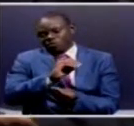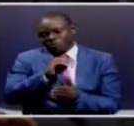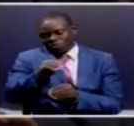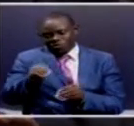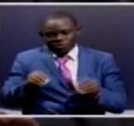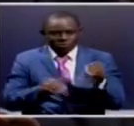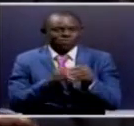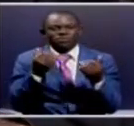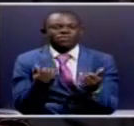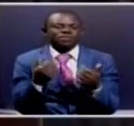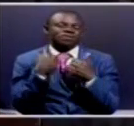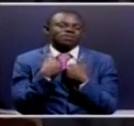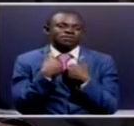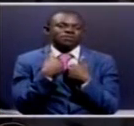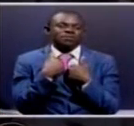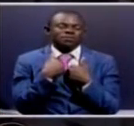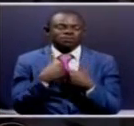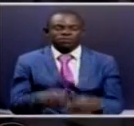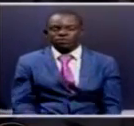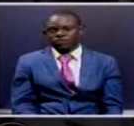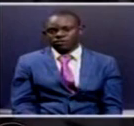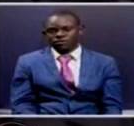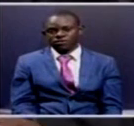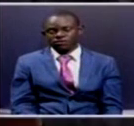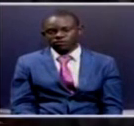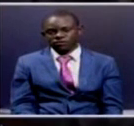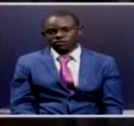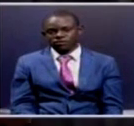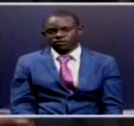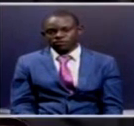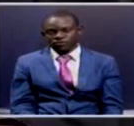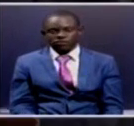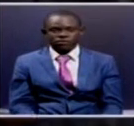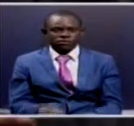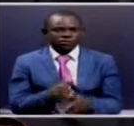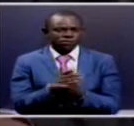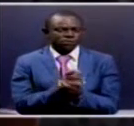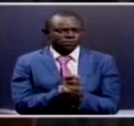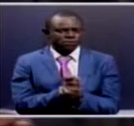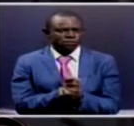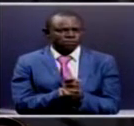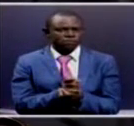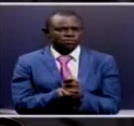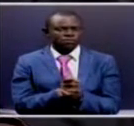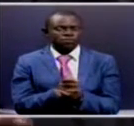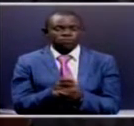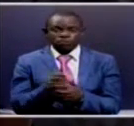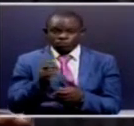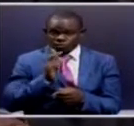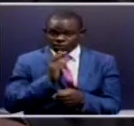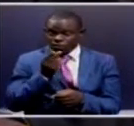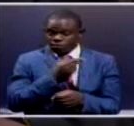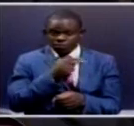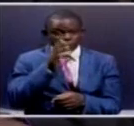those of us who have insisted that Siavonga must be the framework of